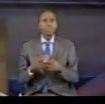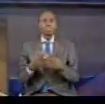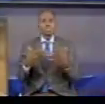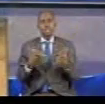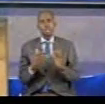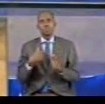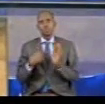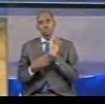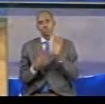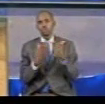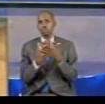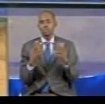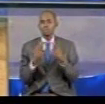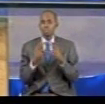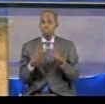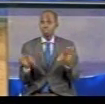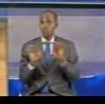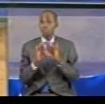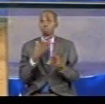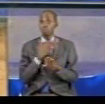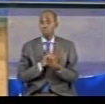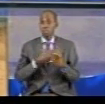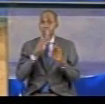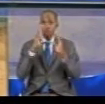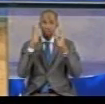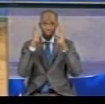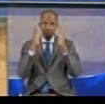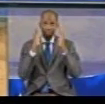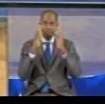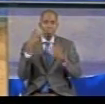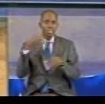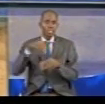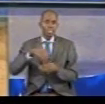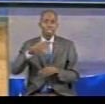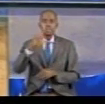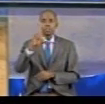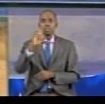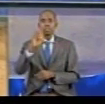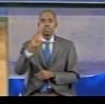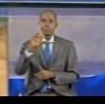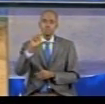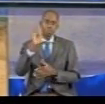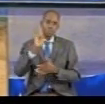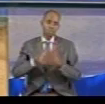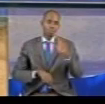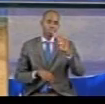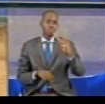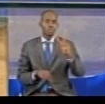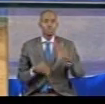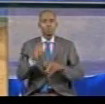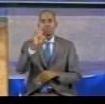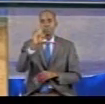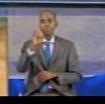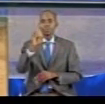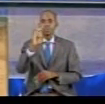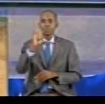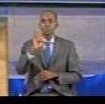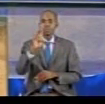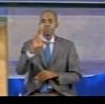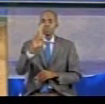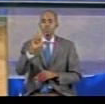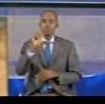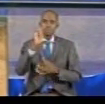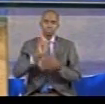important. Please pay attention. In Deuteronomy chapter 2, Deuteronomy chapter 2,